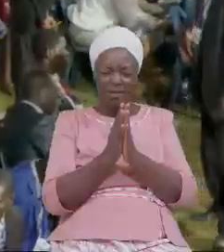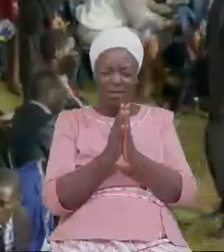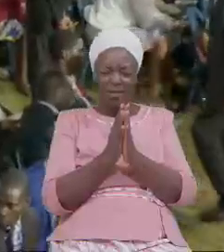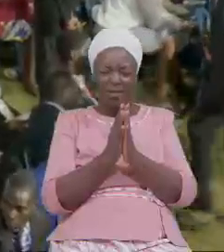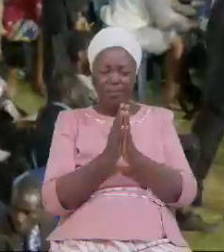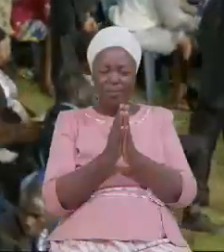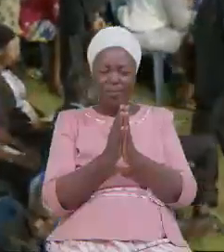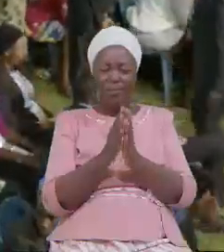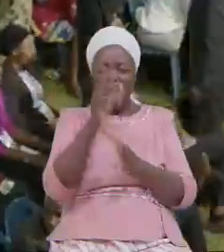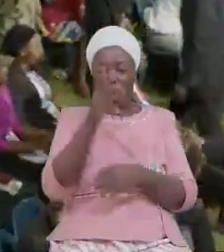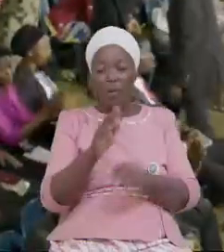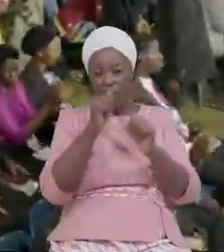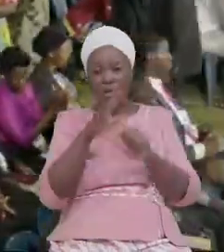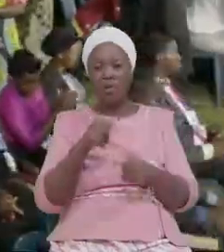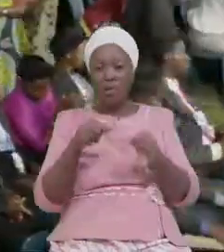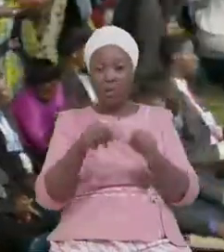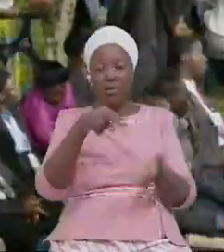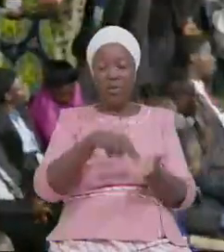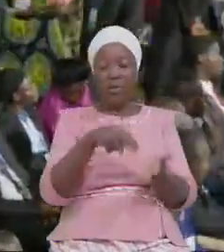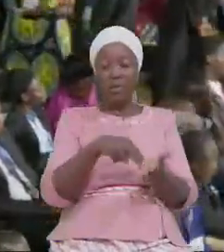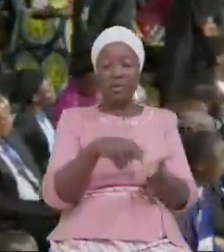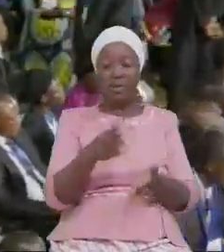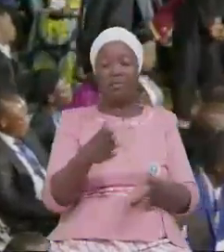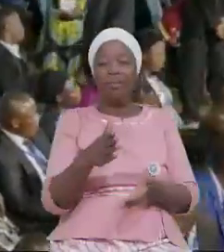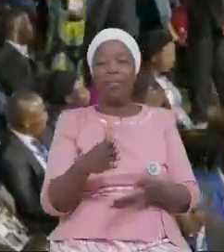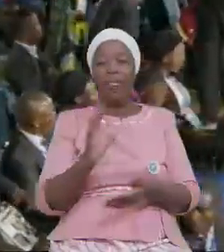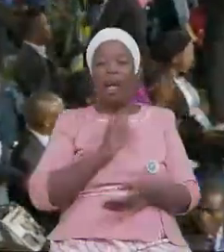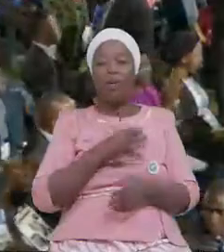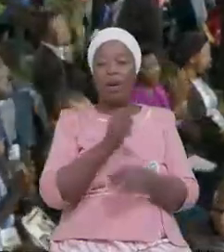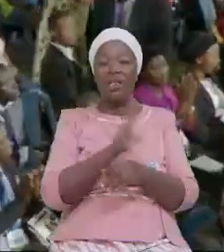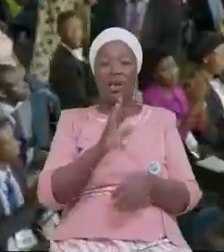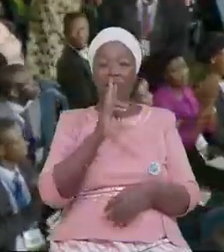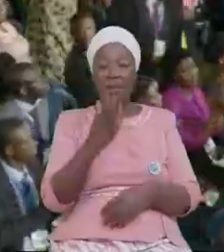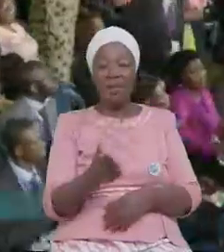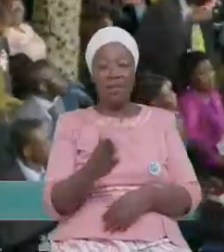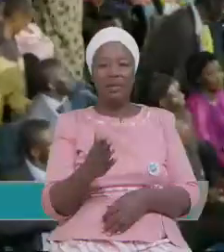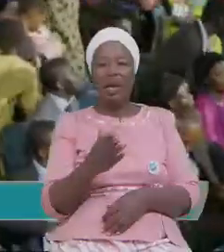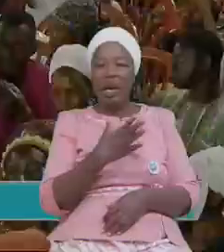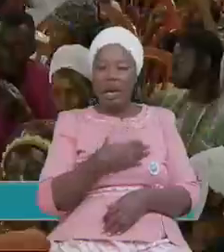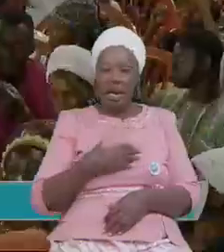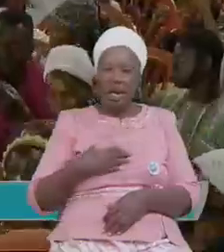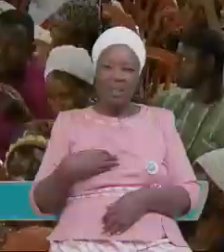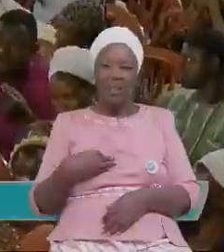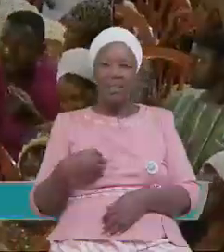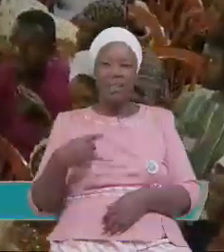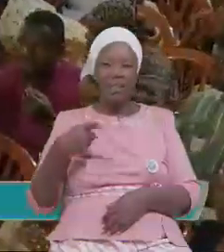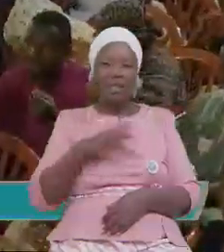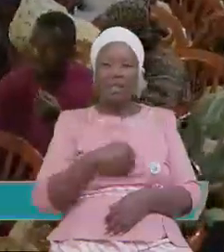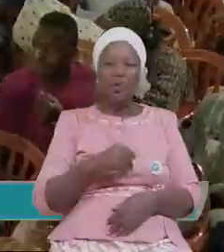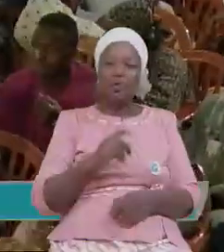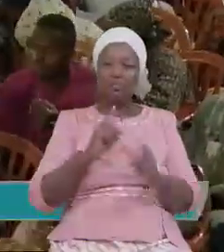God bless you. Keep on standing. Our counselors are there and they will interact with